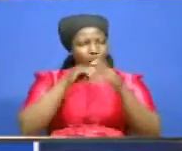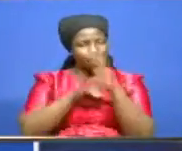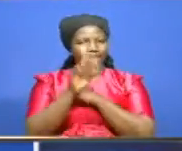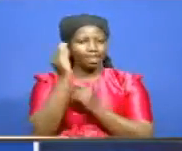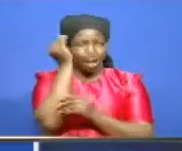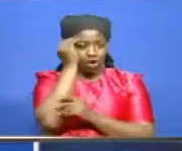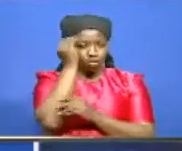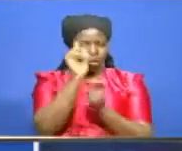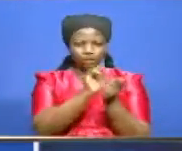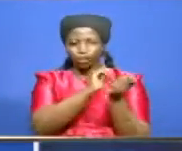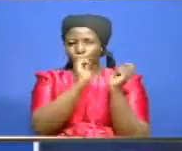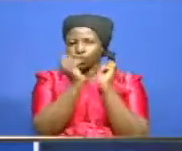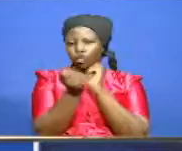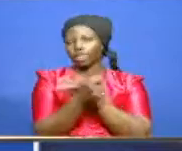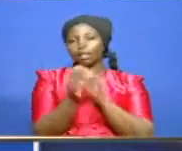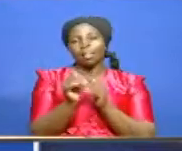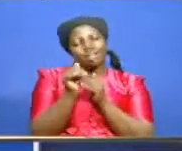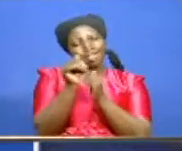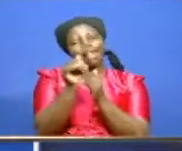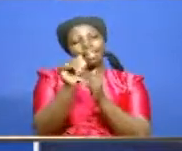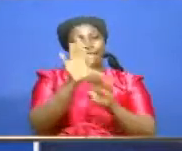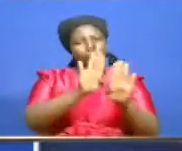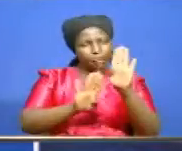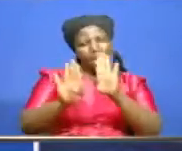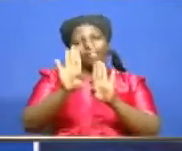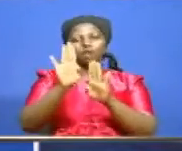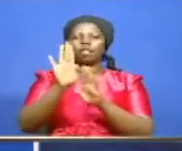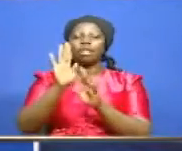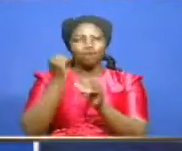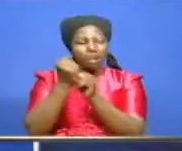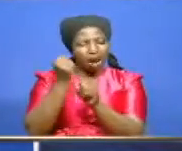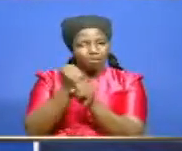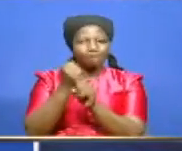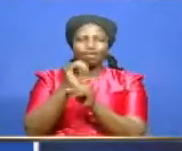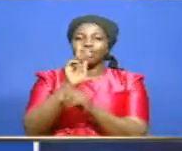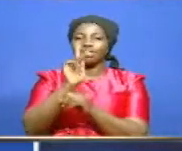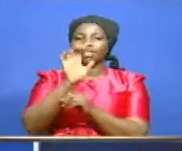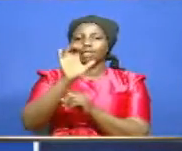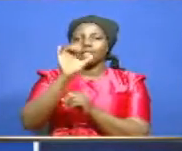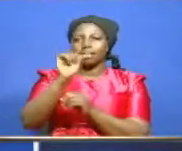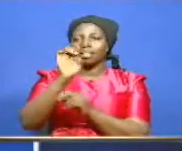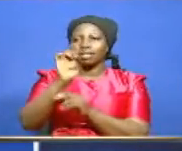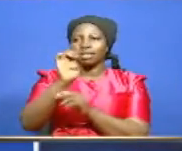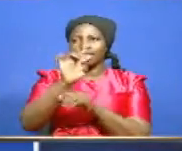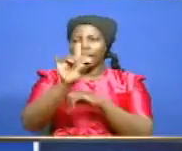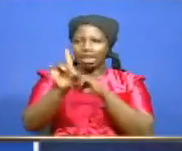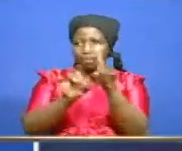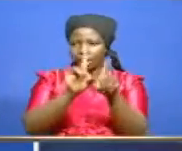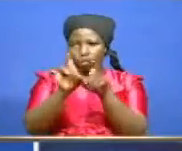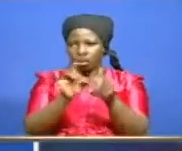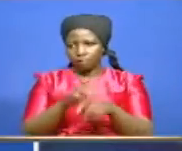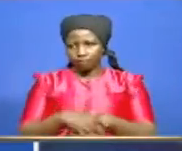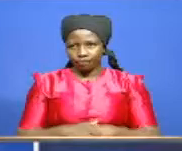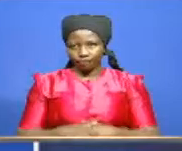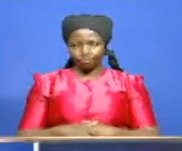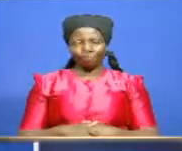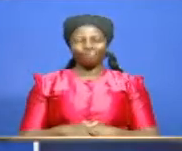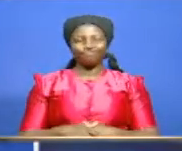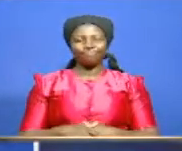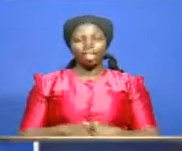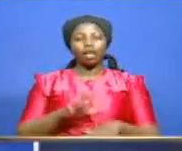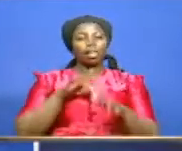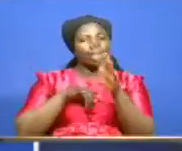education reforms guiding the conduct of the Kenya Certificate of Secondary Education Examination. Speaking